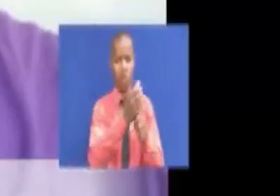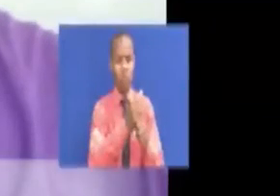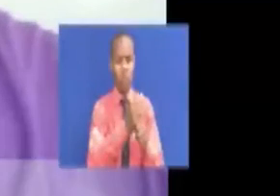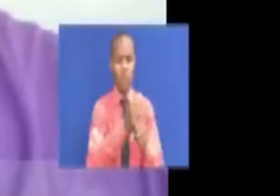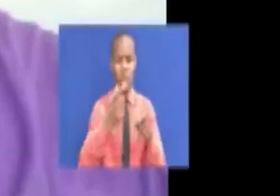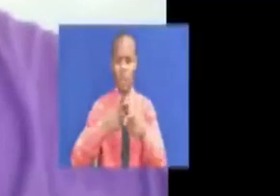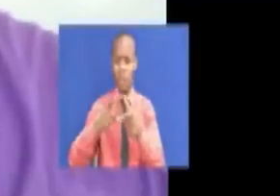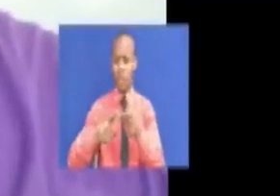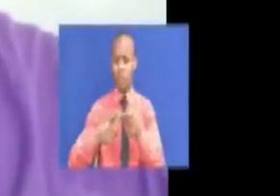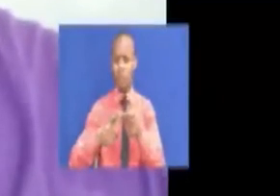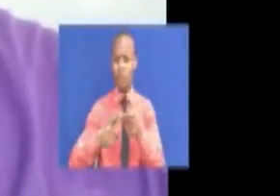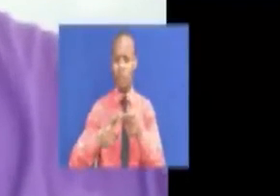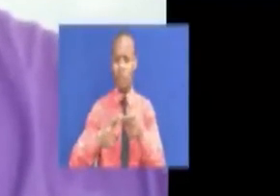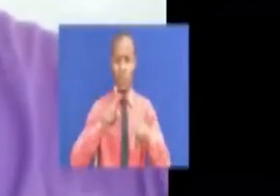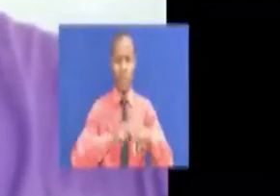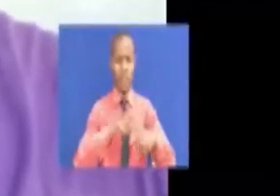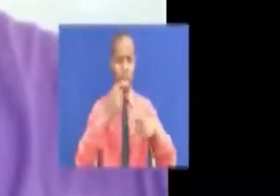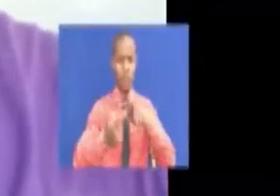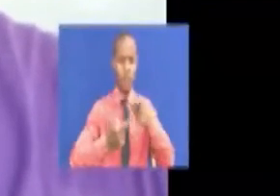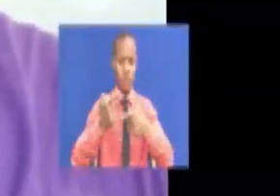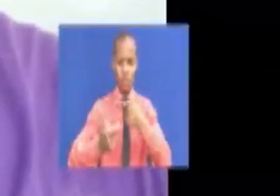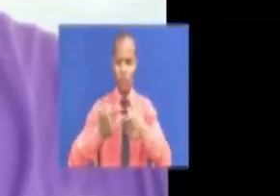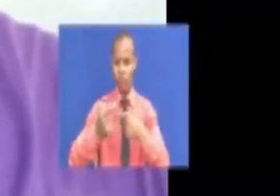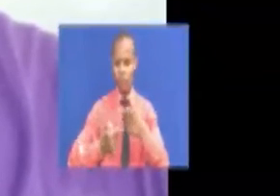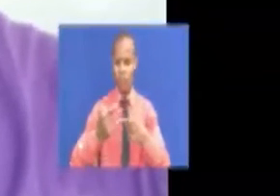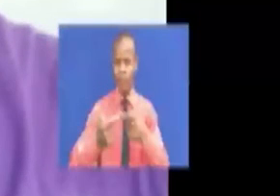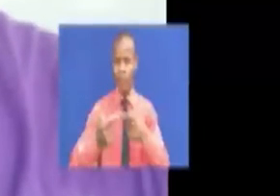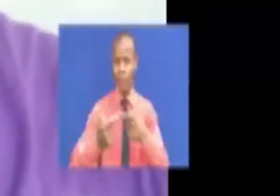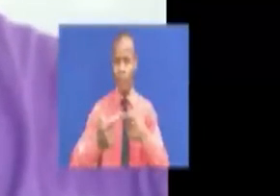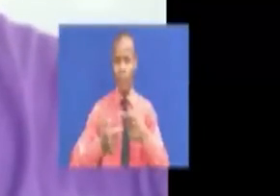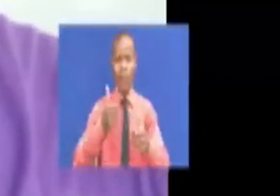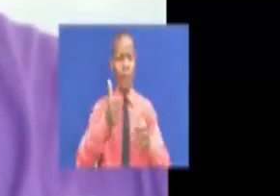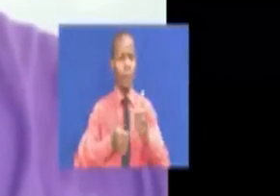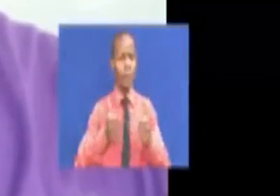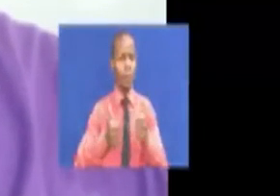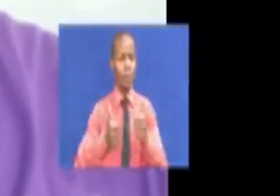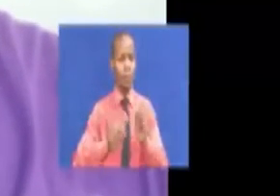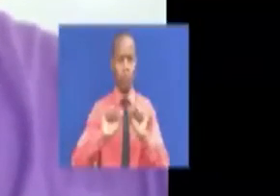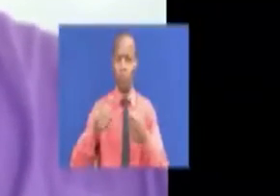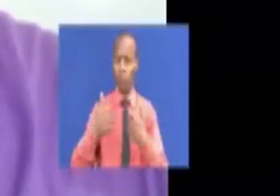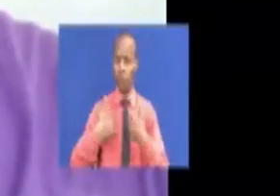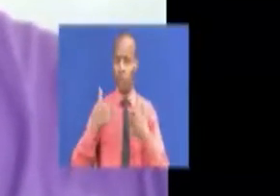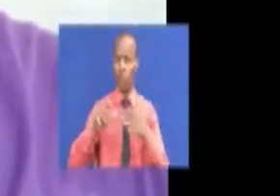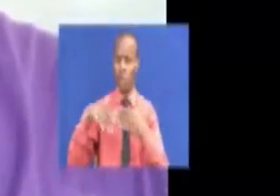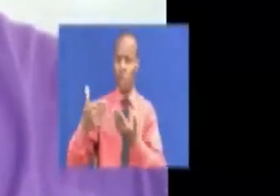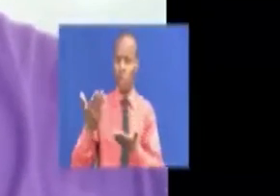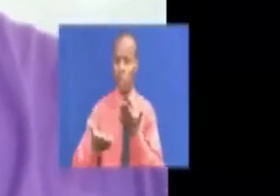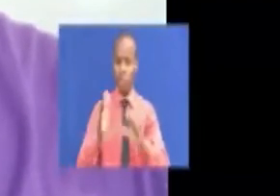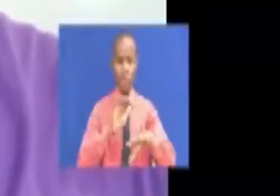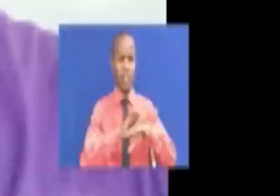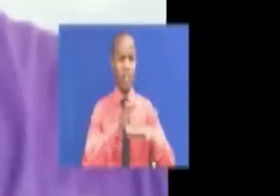we proceed to other counties that we have not reached out to with